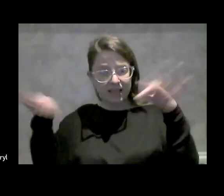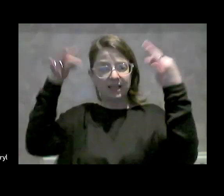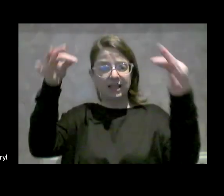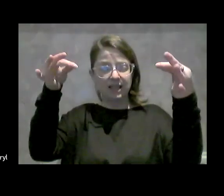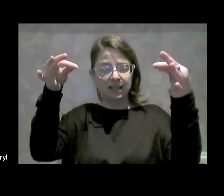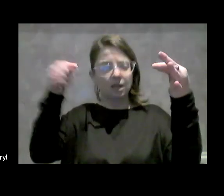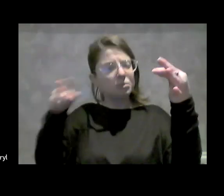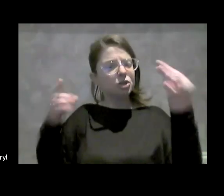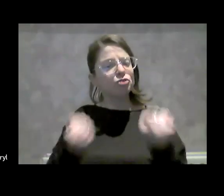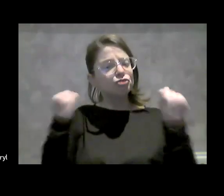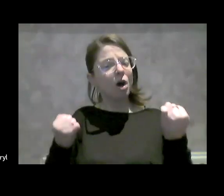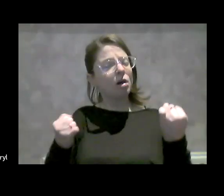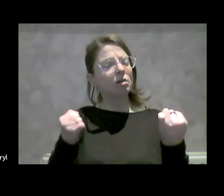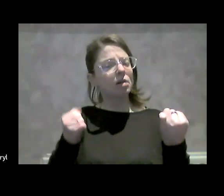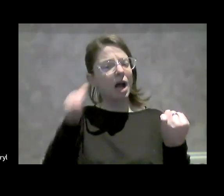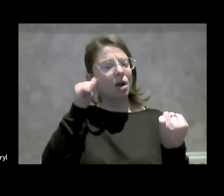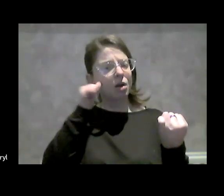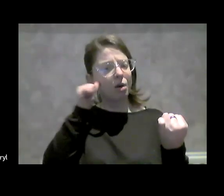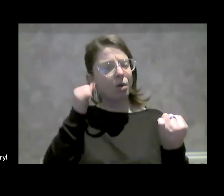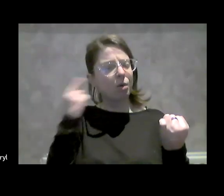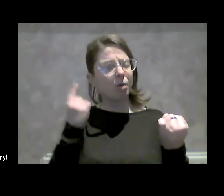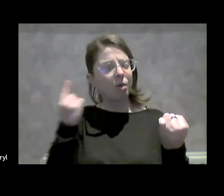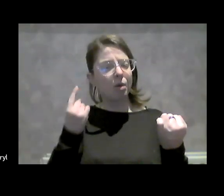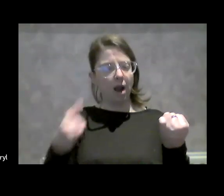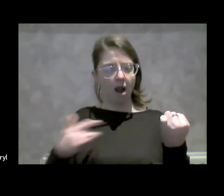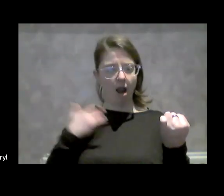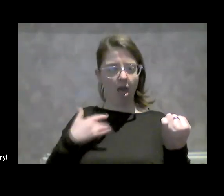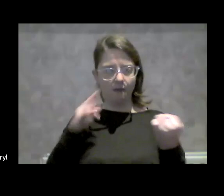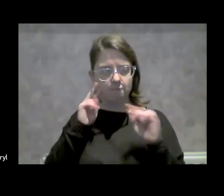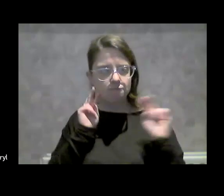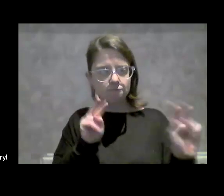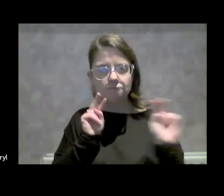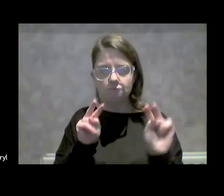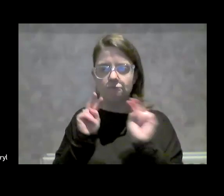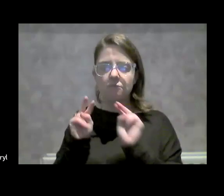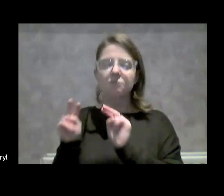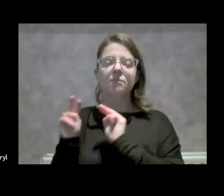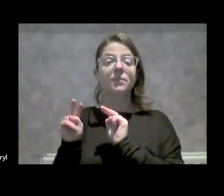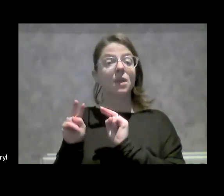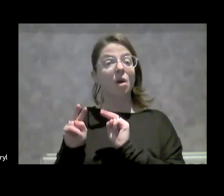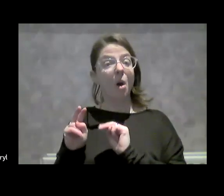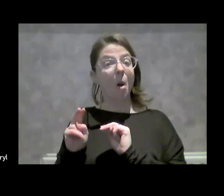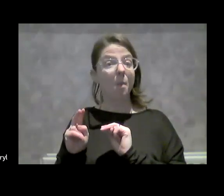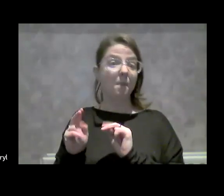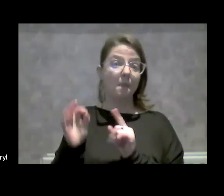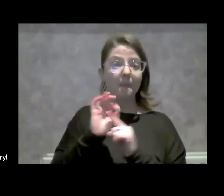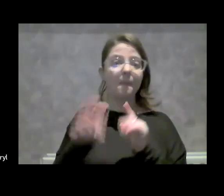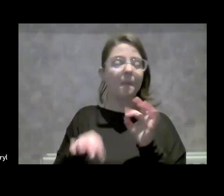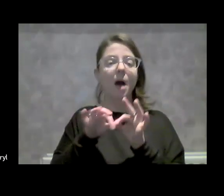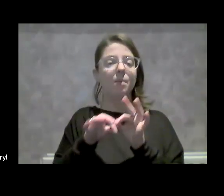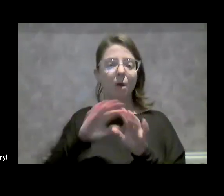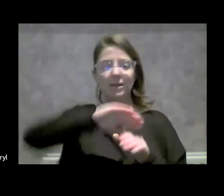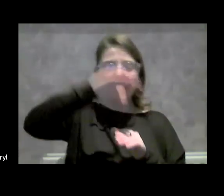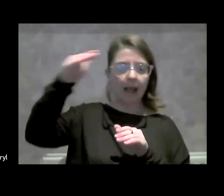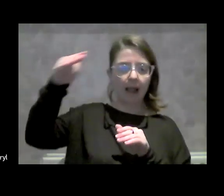She's strong though, I know that's her, lugging round life in an old battered suitcase, up Parbold Hill like a knackered Wigan